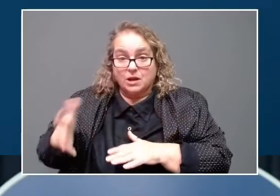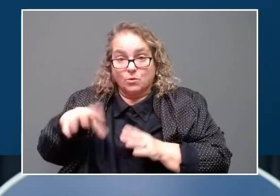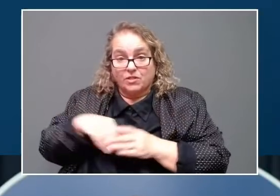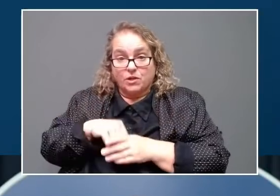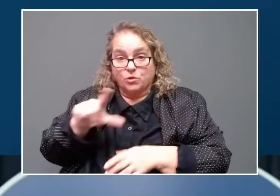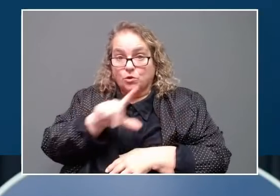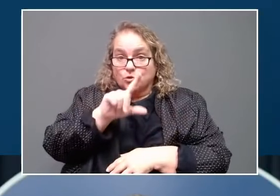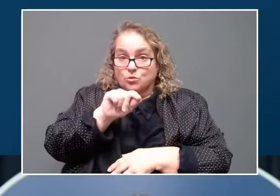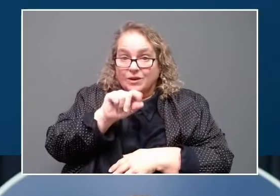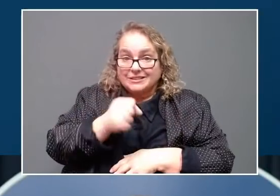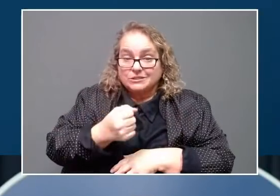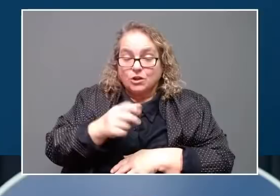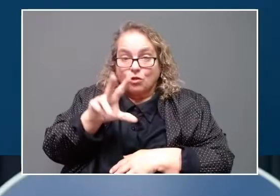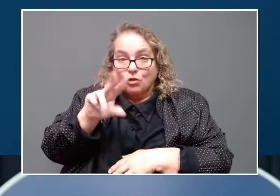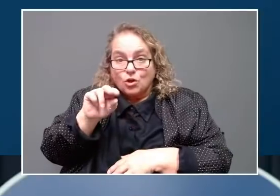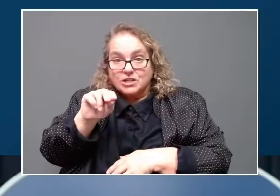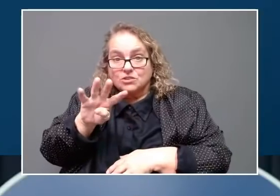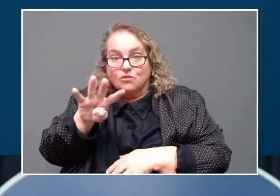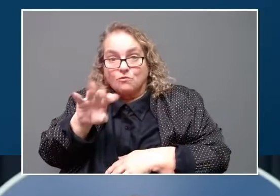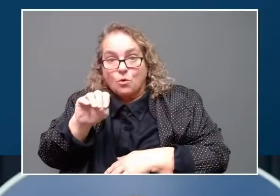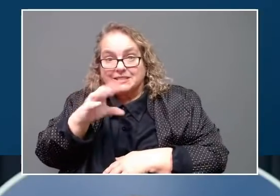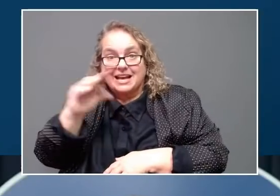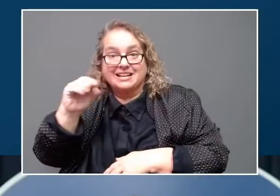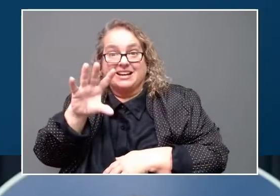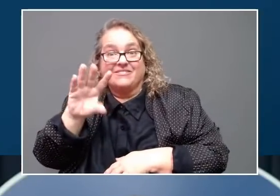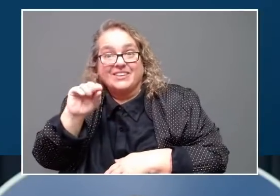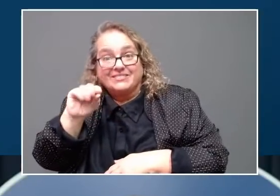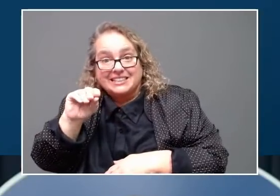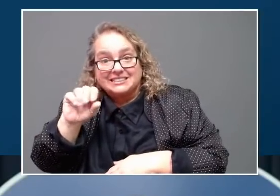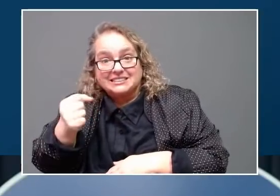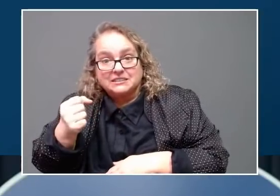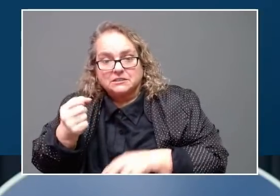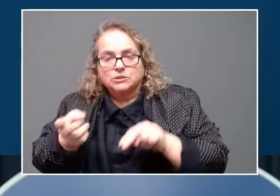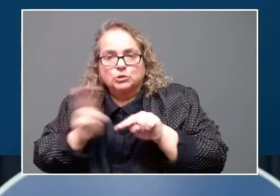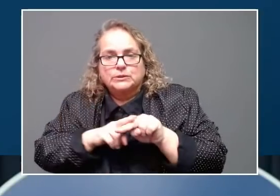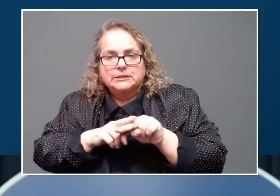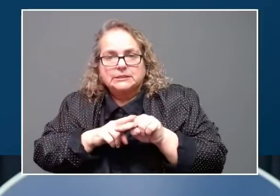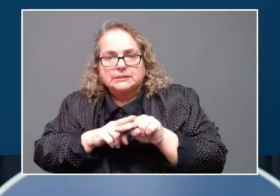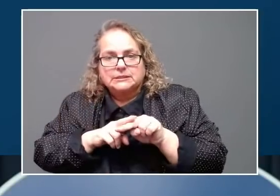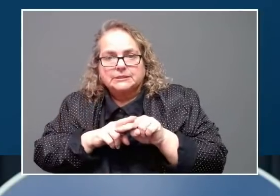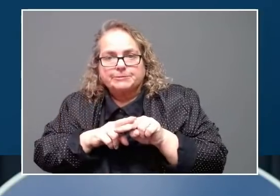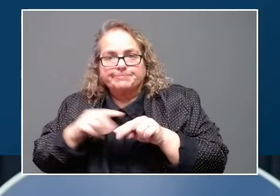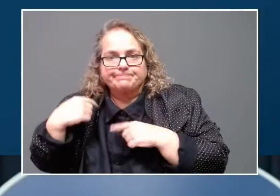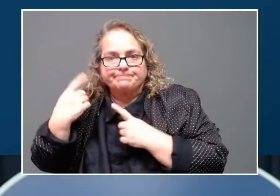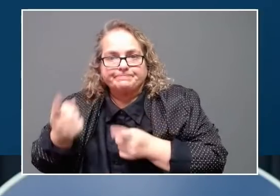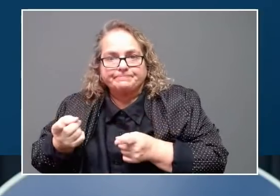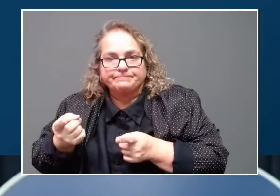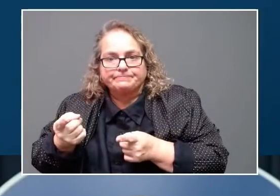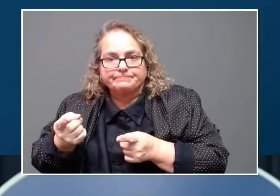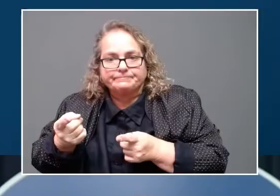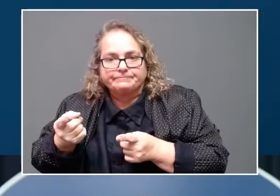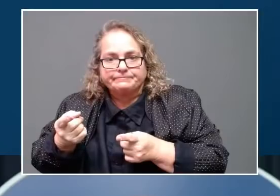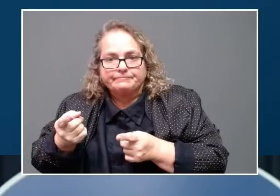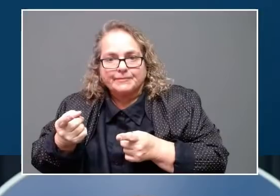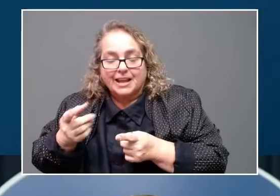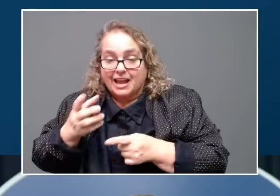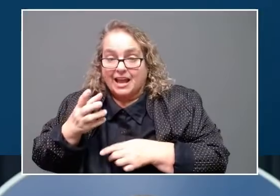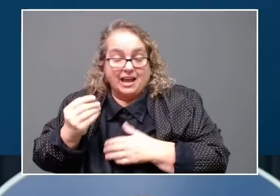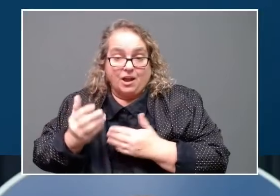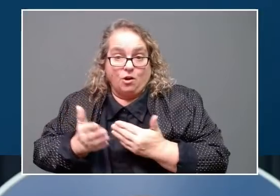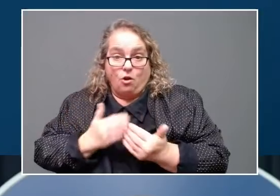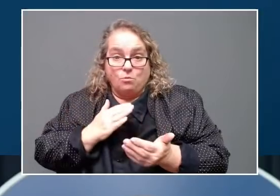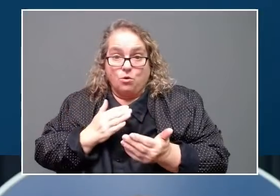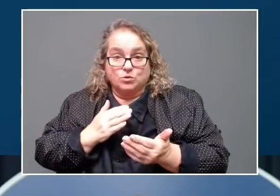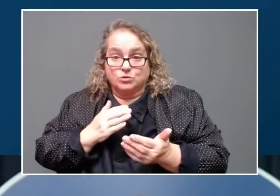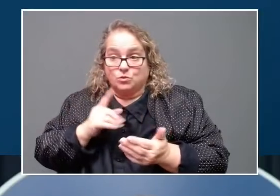30s, 40s, and 50s has increased over time. And it's almost entirely, if